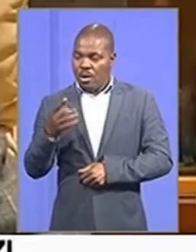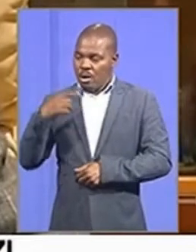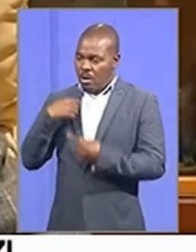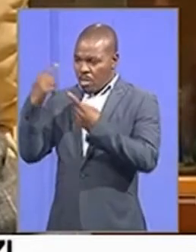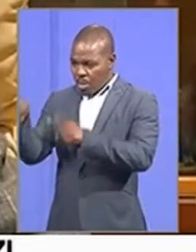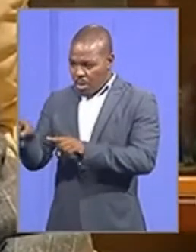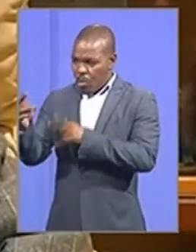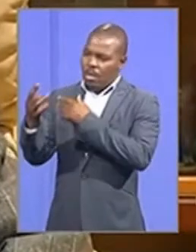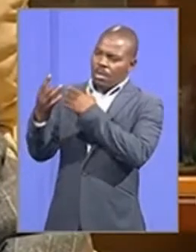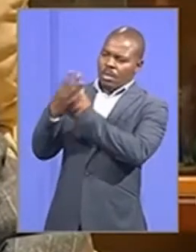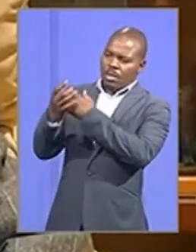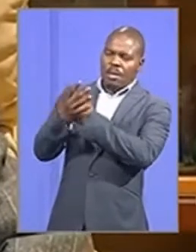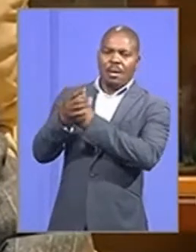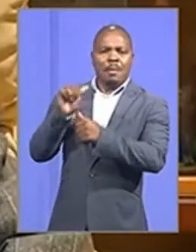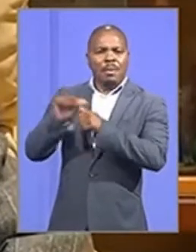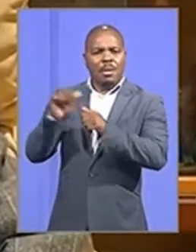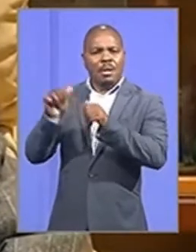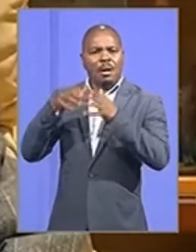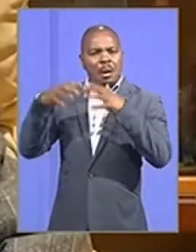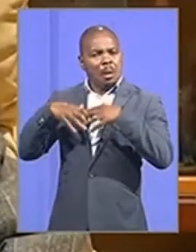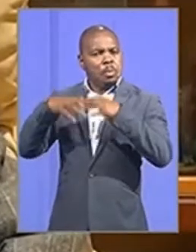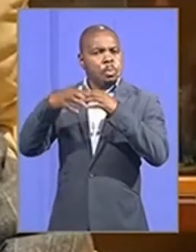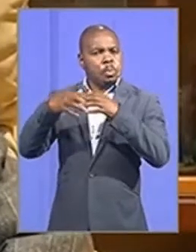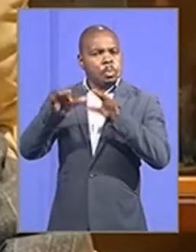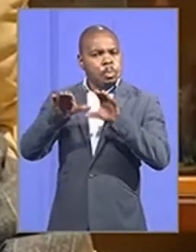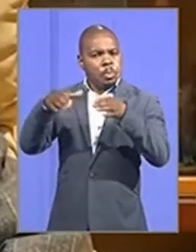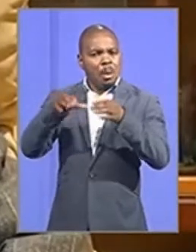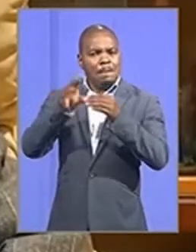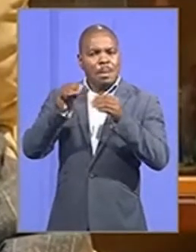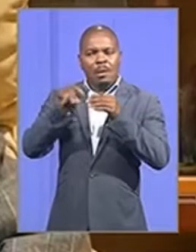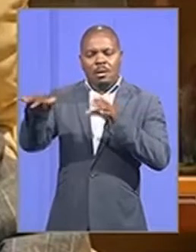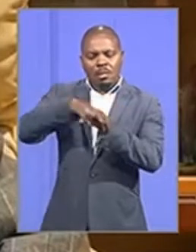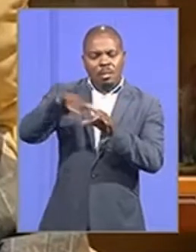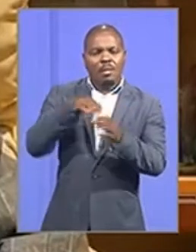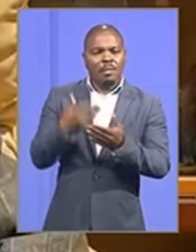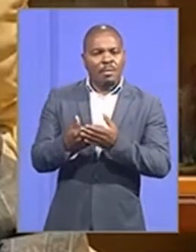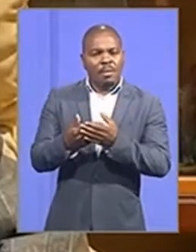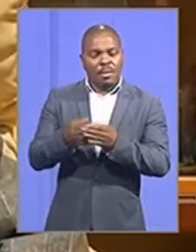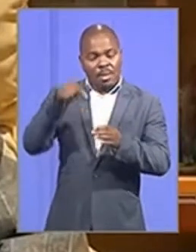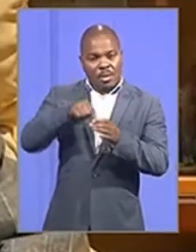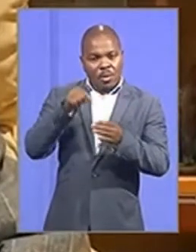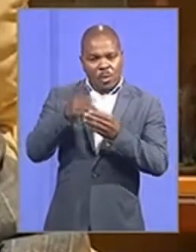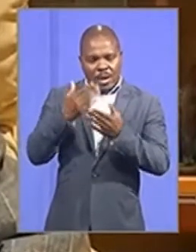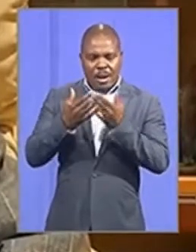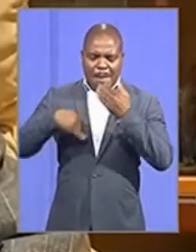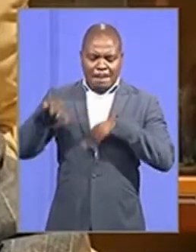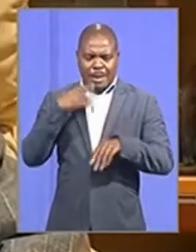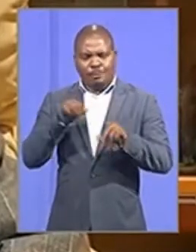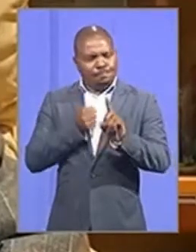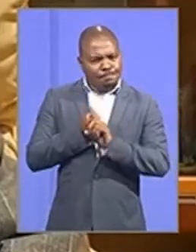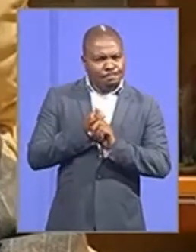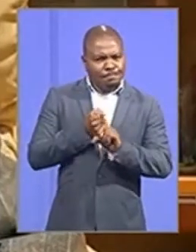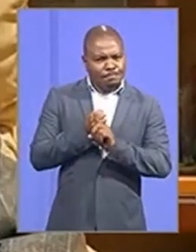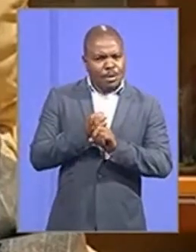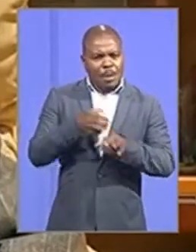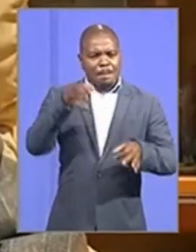me to found a membership-based organization in order to reignite